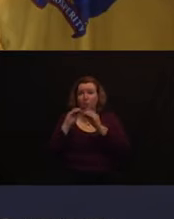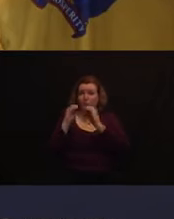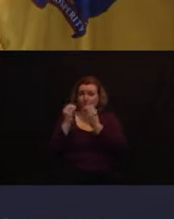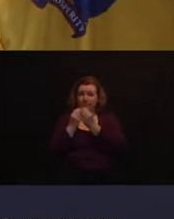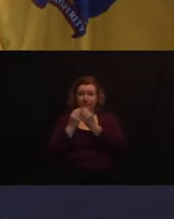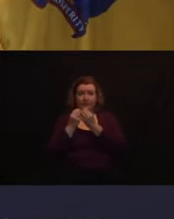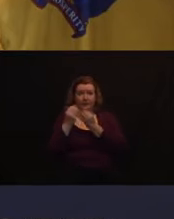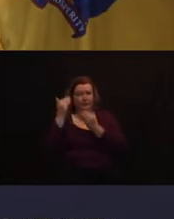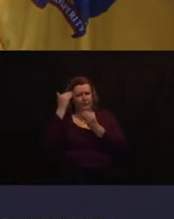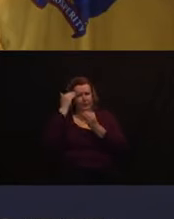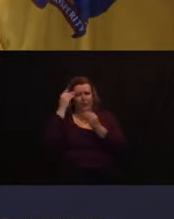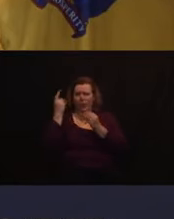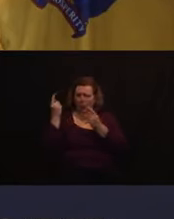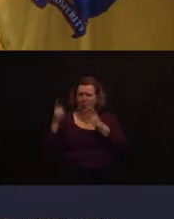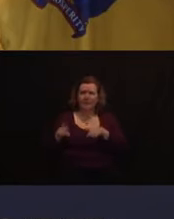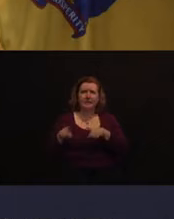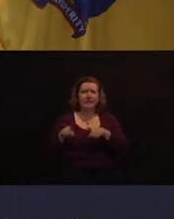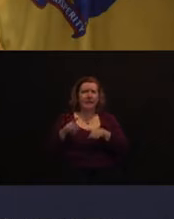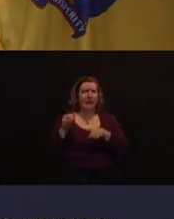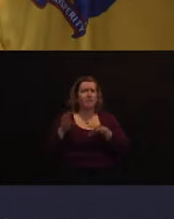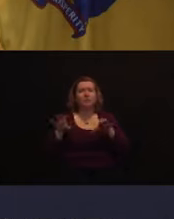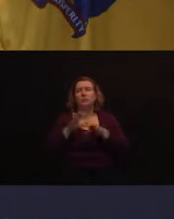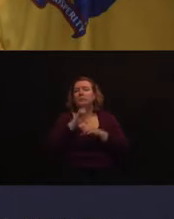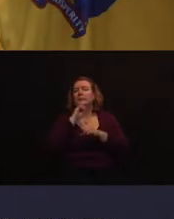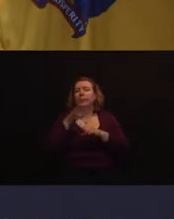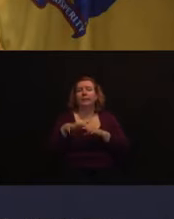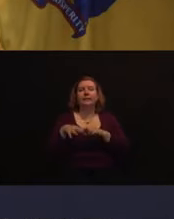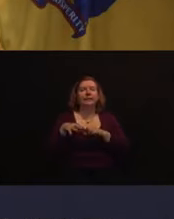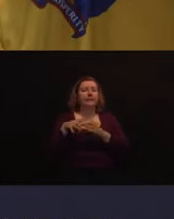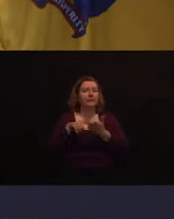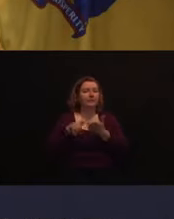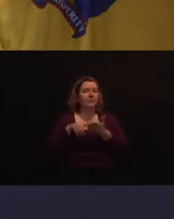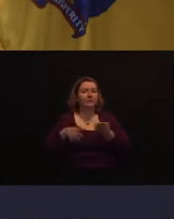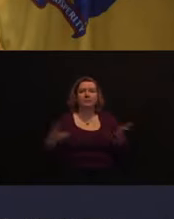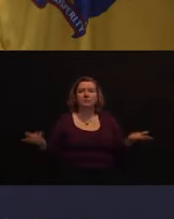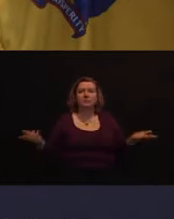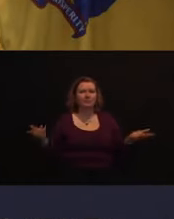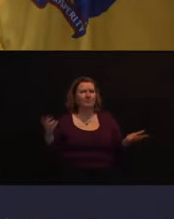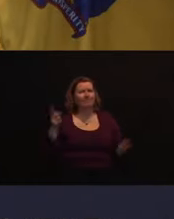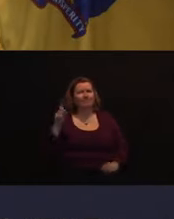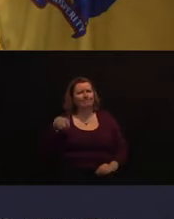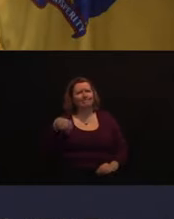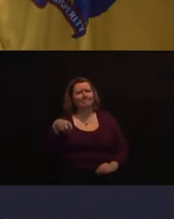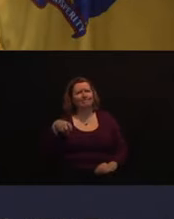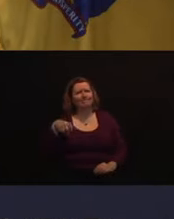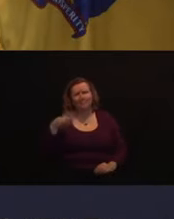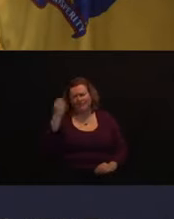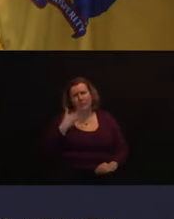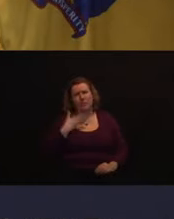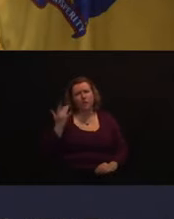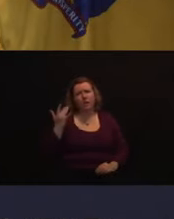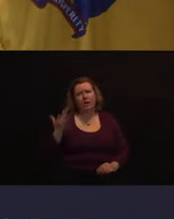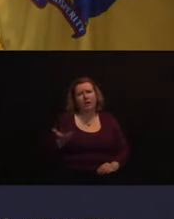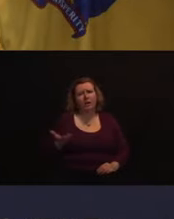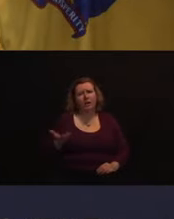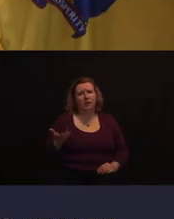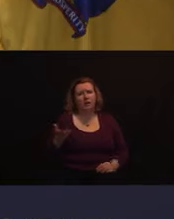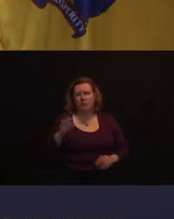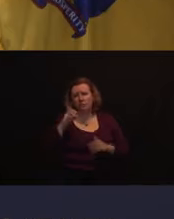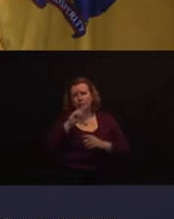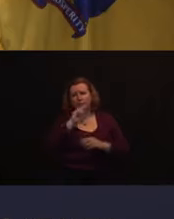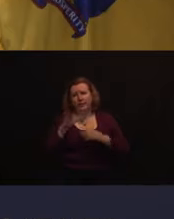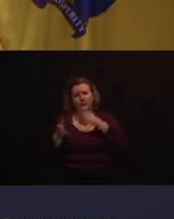about this and did nothing to look into it, I think they have to answer for that as well. So those are